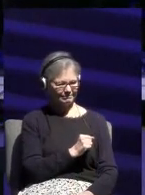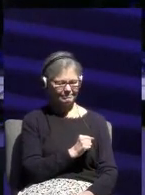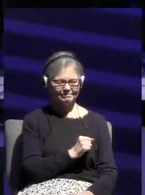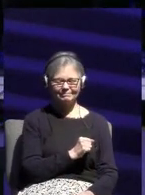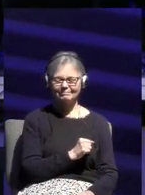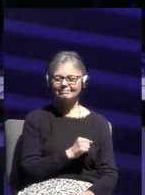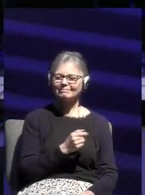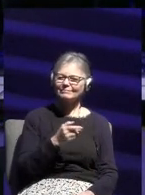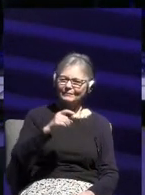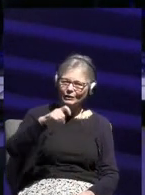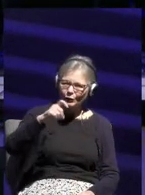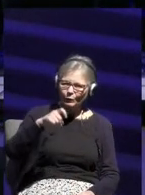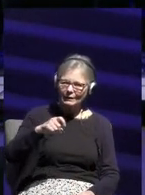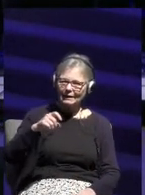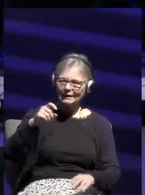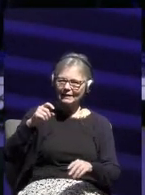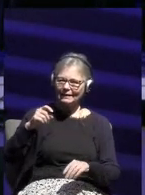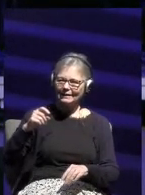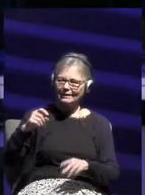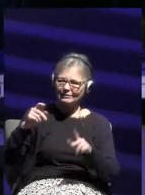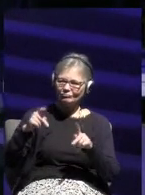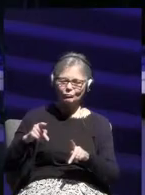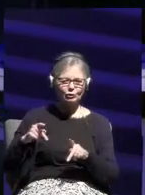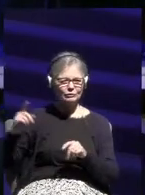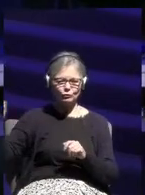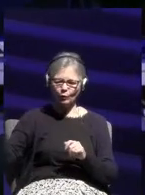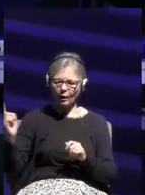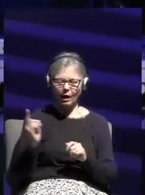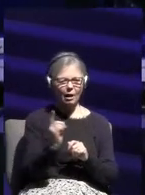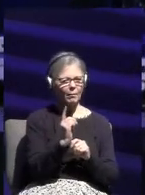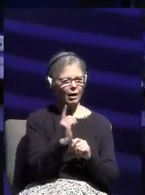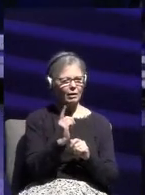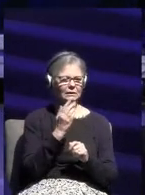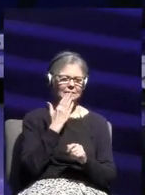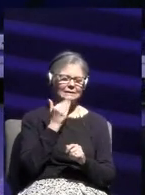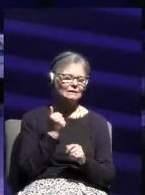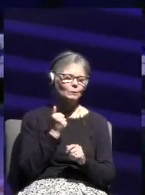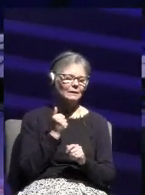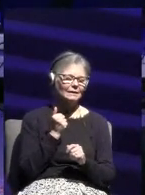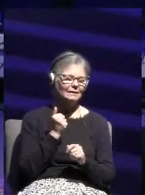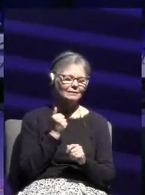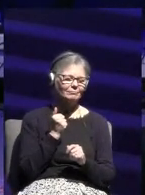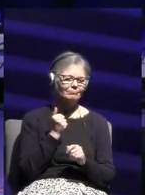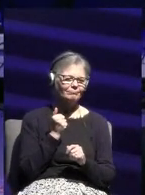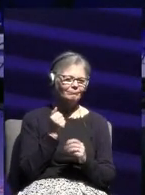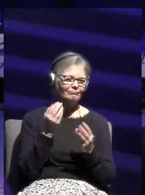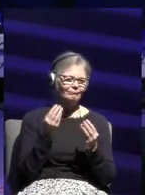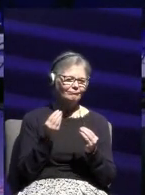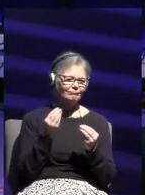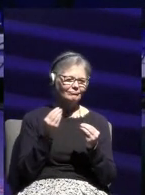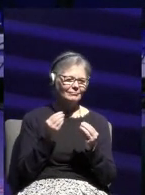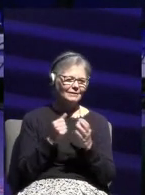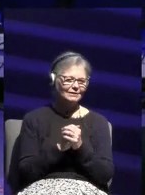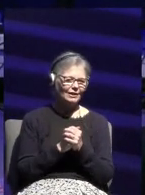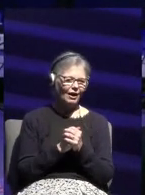What we need is someone to come alongside us in a sweet, in a gentle way, and put their